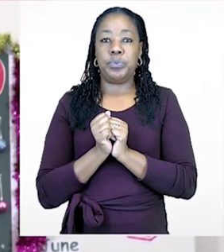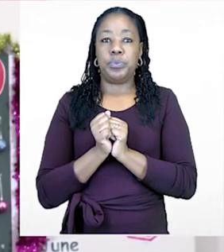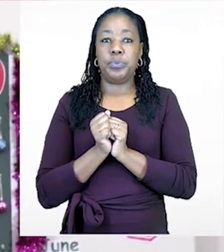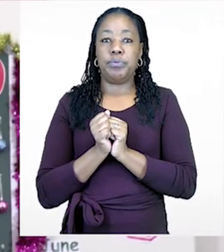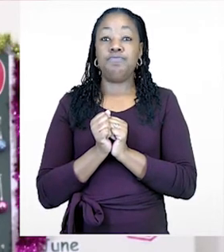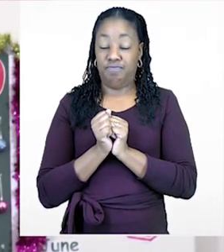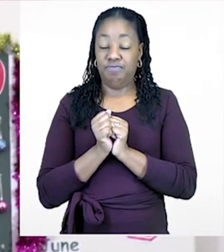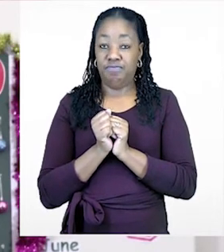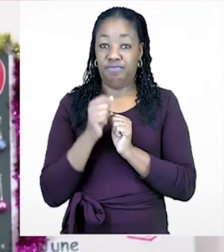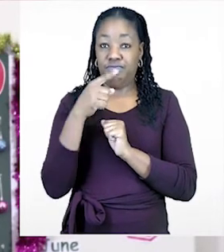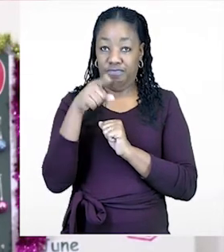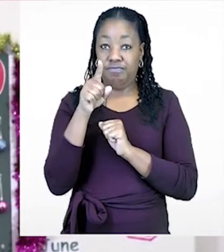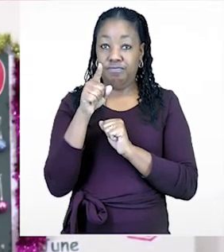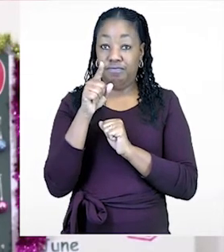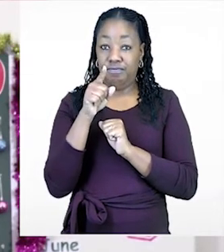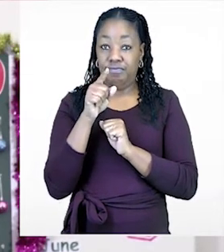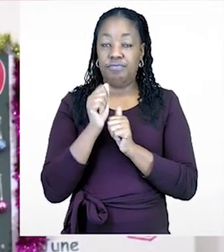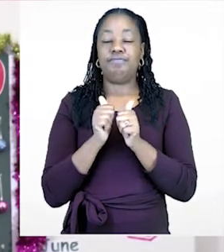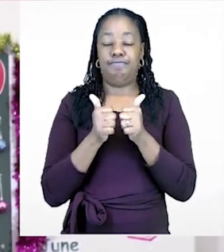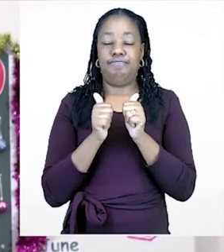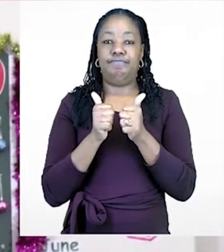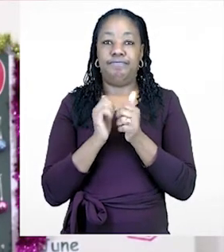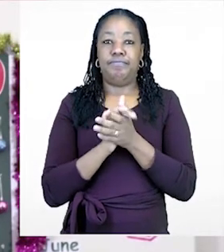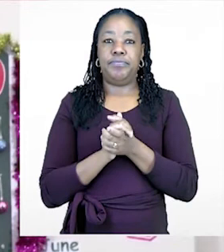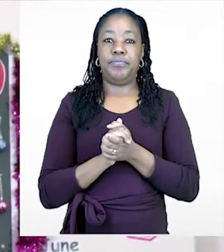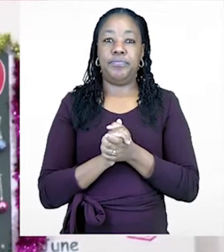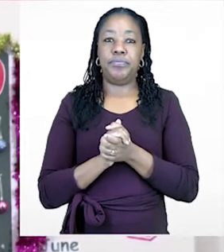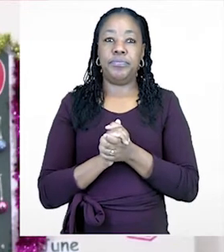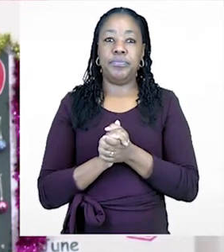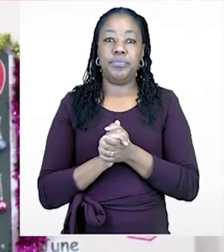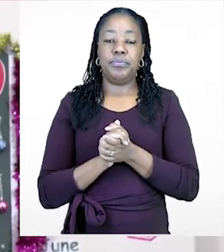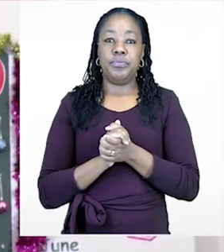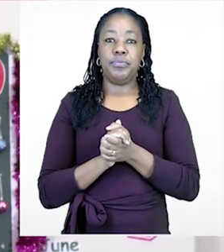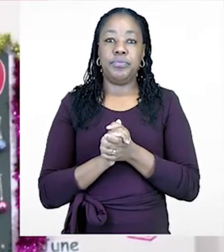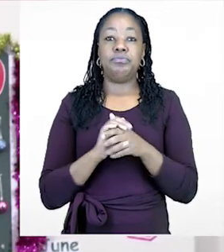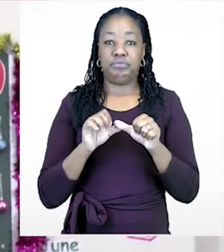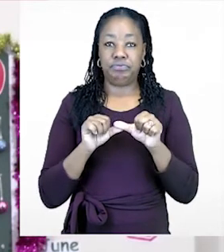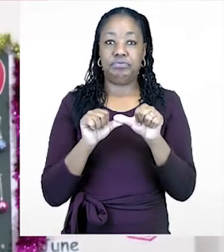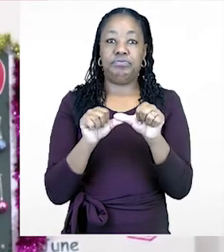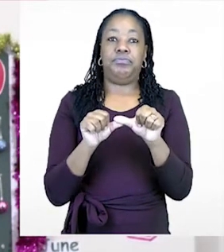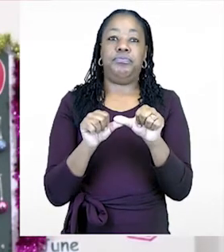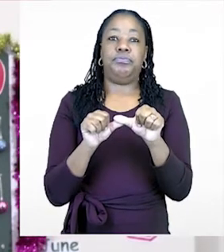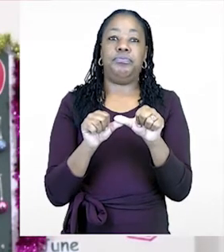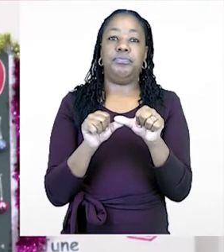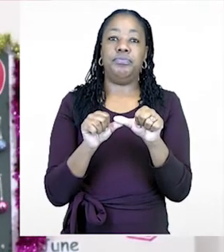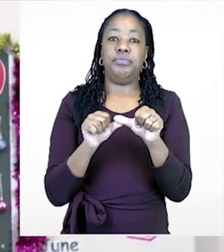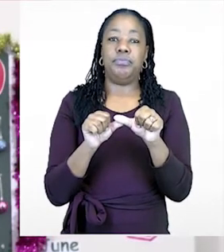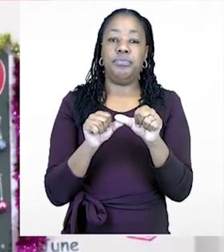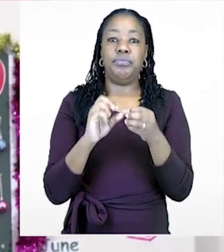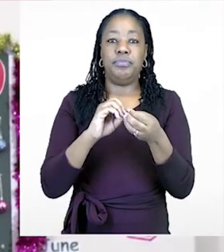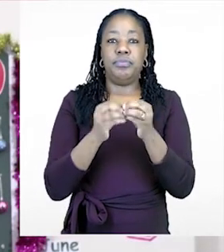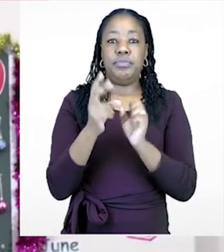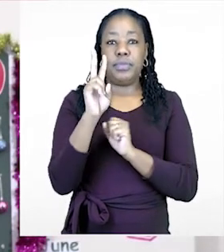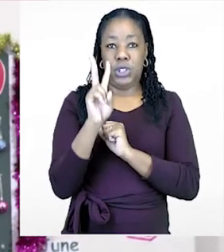Did you get that one correct? Well done. Let's move to the next one. Here we have the number